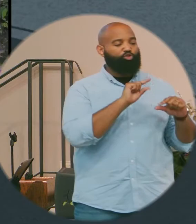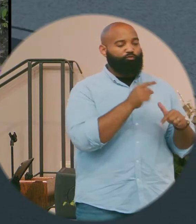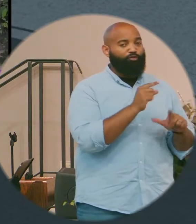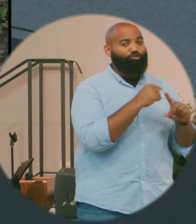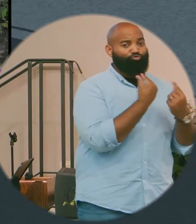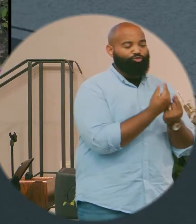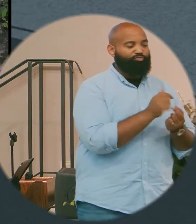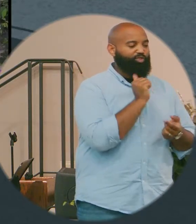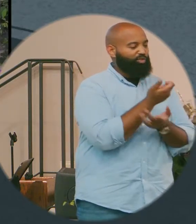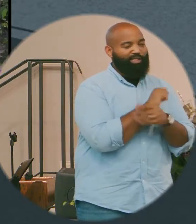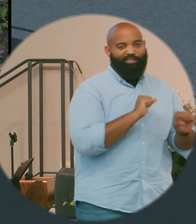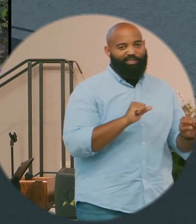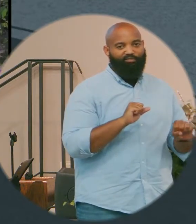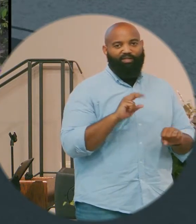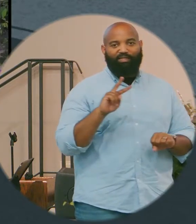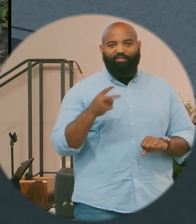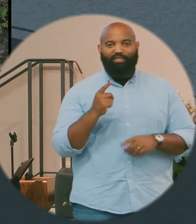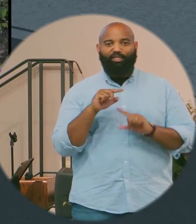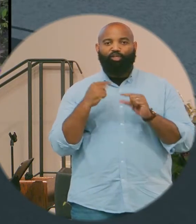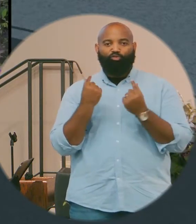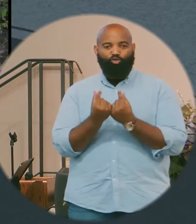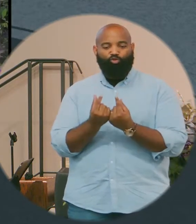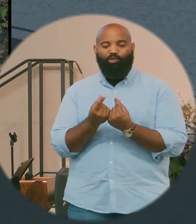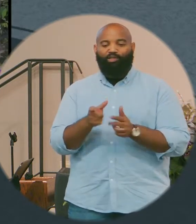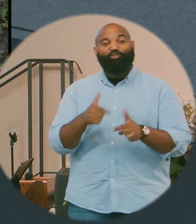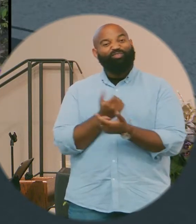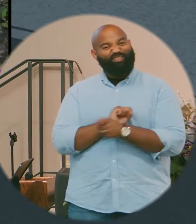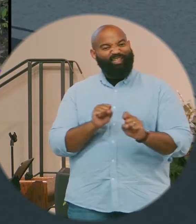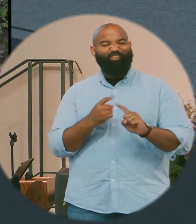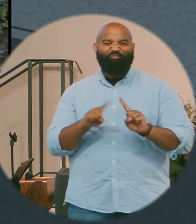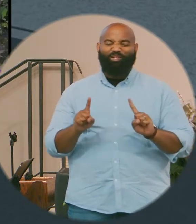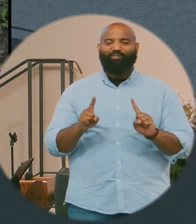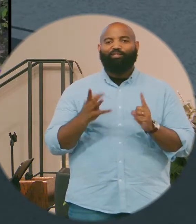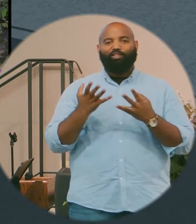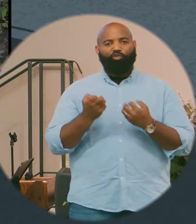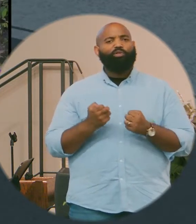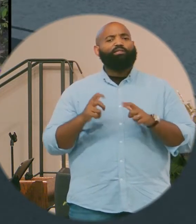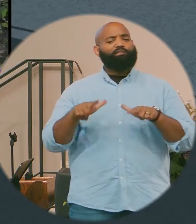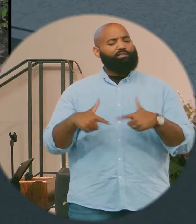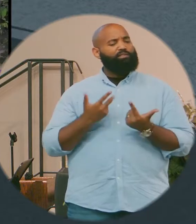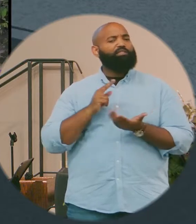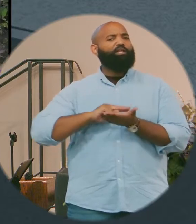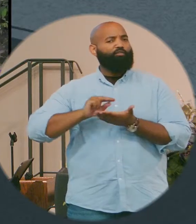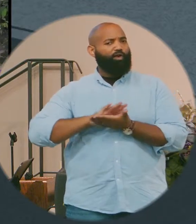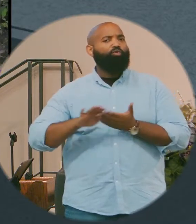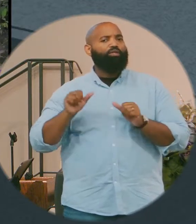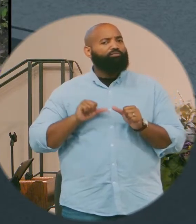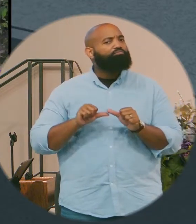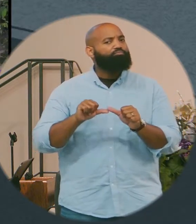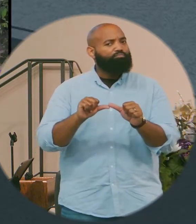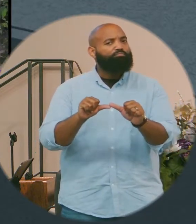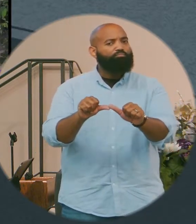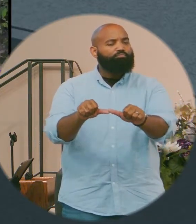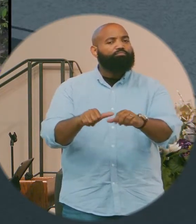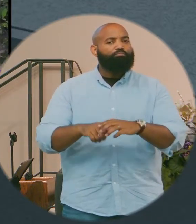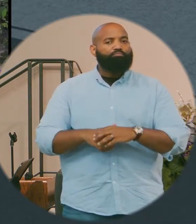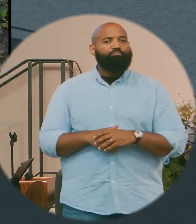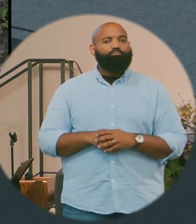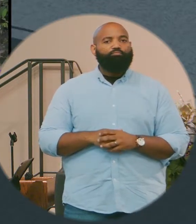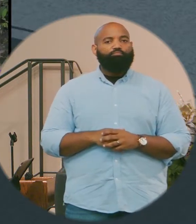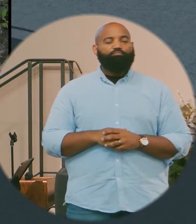real. Like, not just on Sunday, but that's the life you live and you're okay with it.